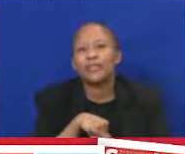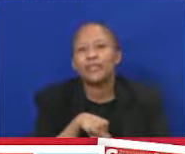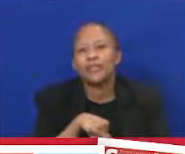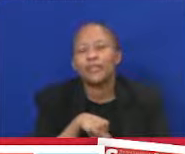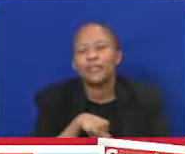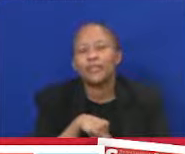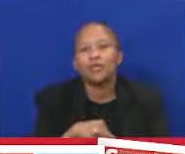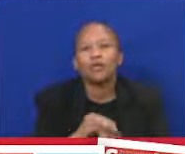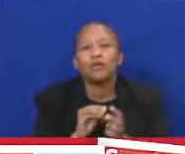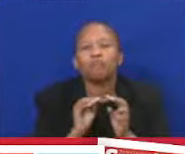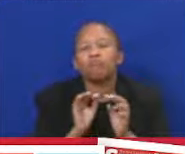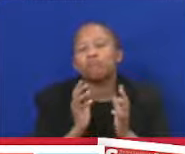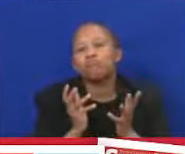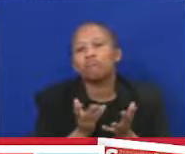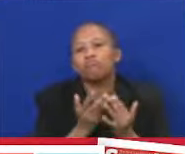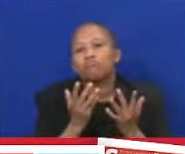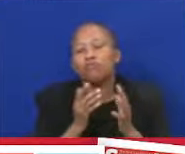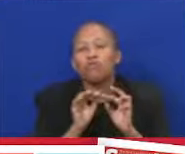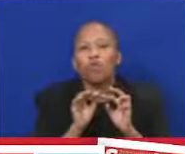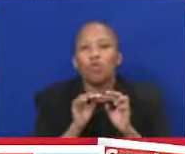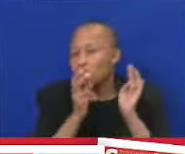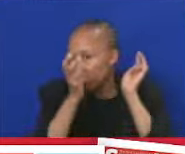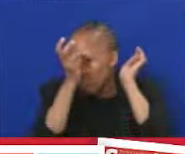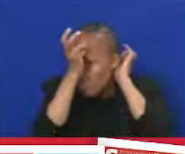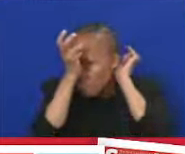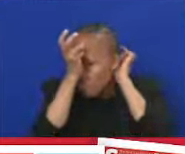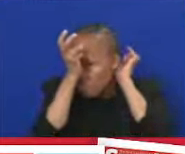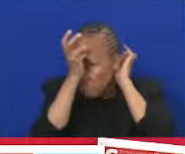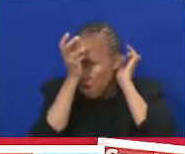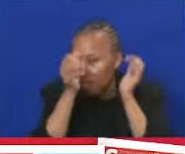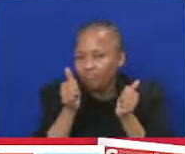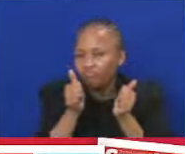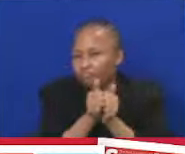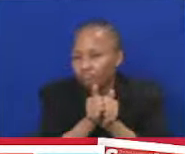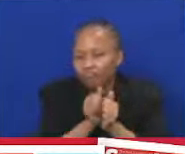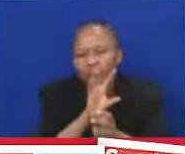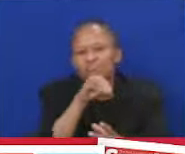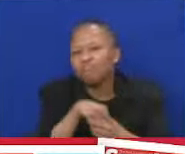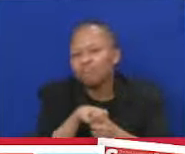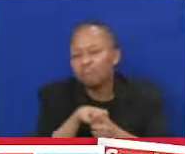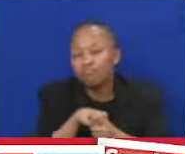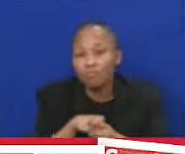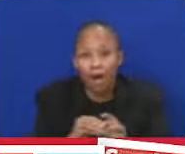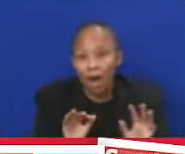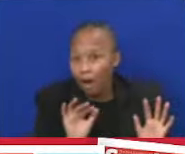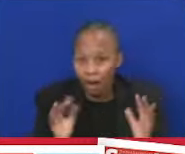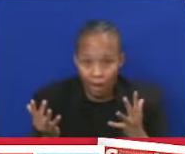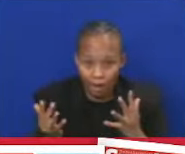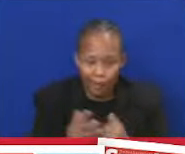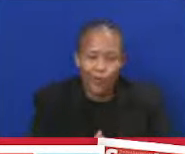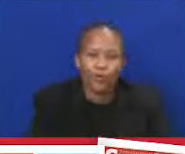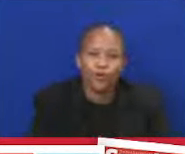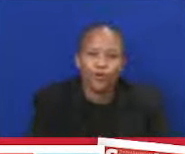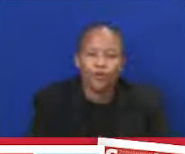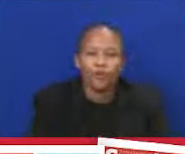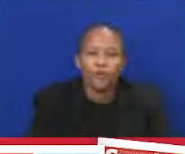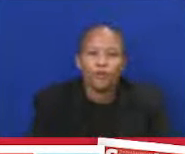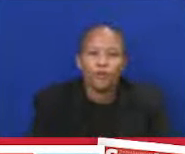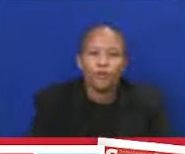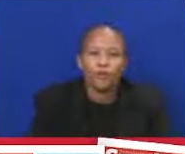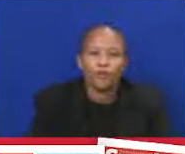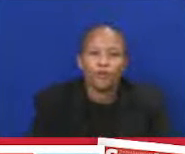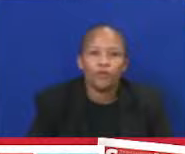Department of Correctional Services, it is where we detain or incarcerate